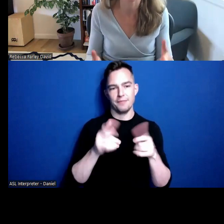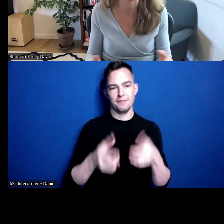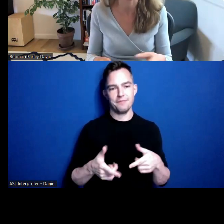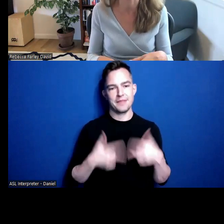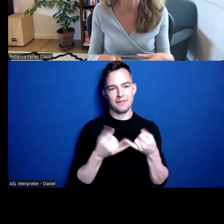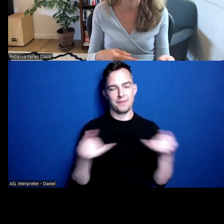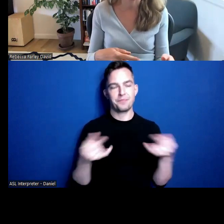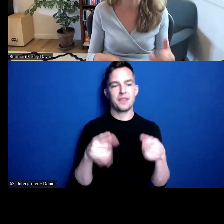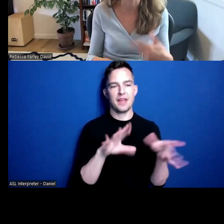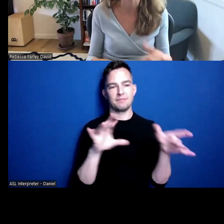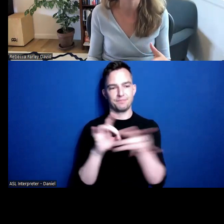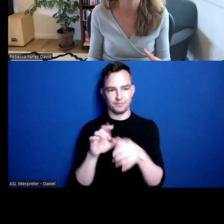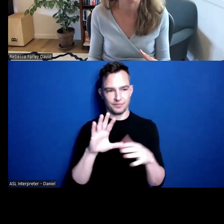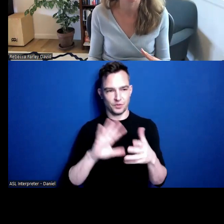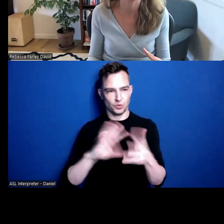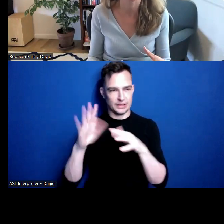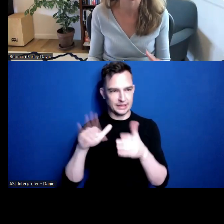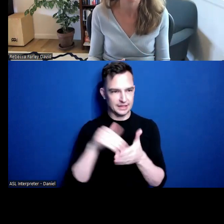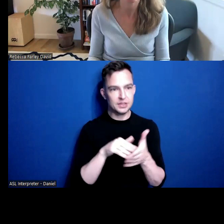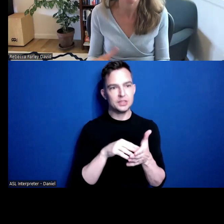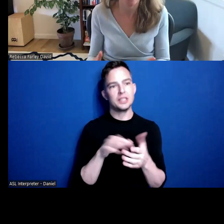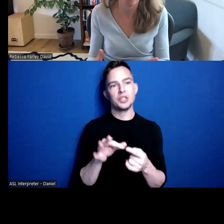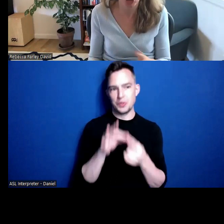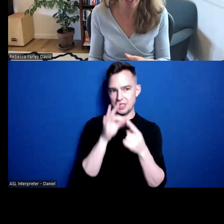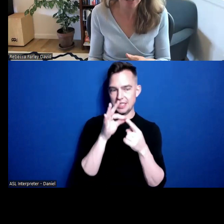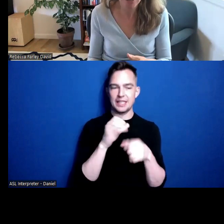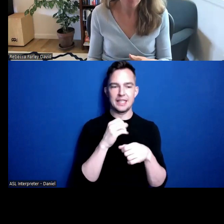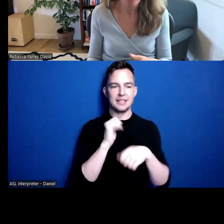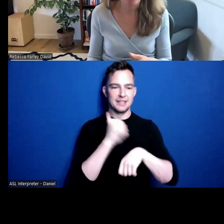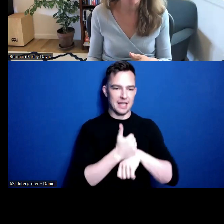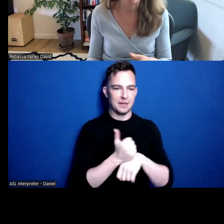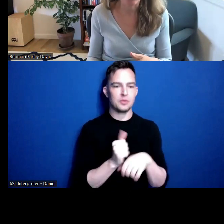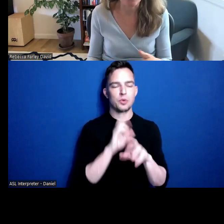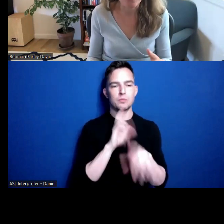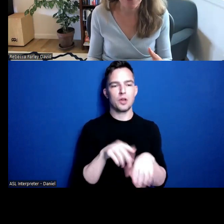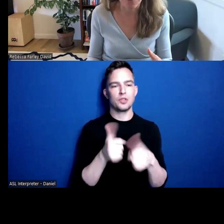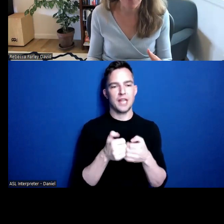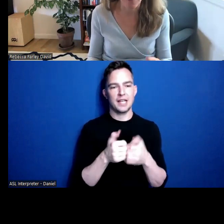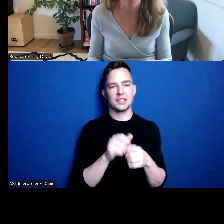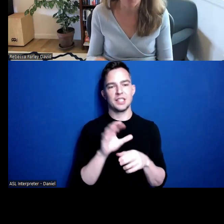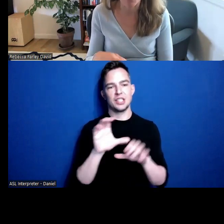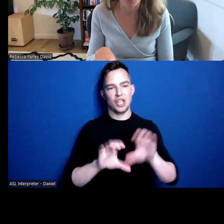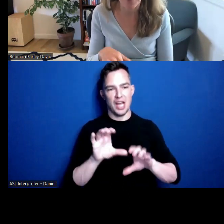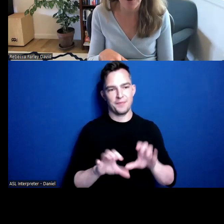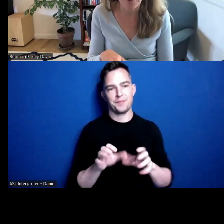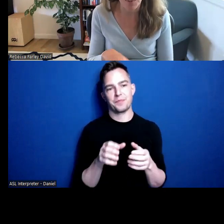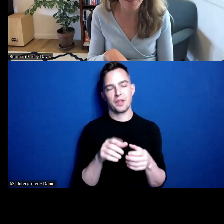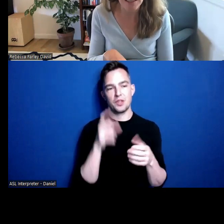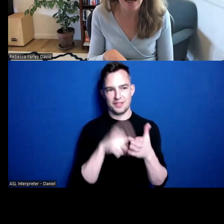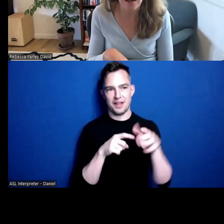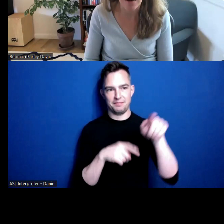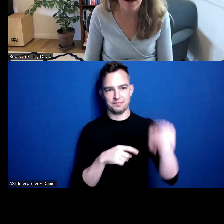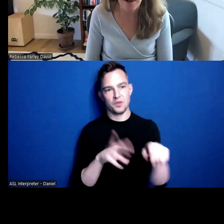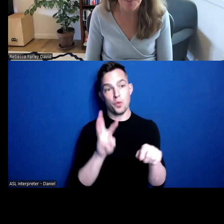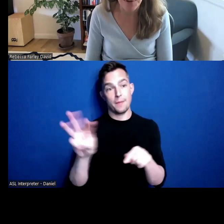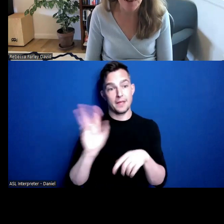connected to crisis centers that are uniquely equipped to respond to texts and chats. So you can see here how, the